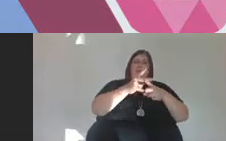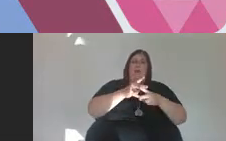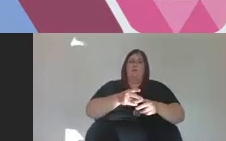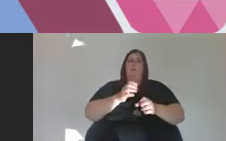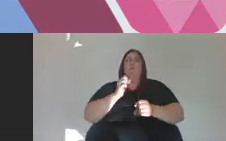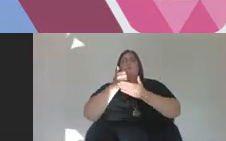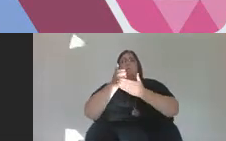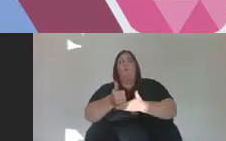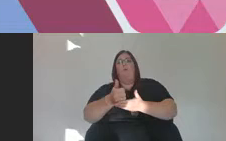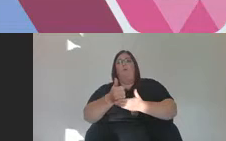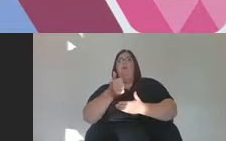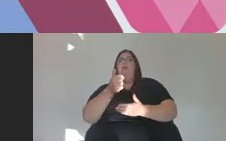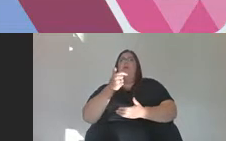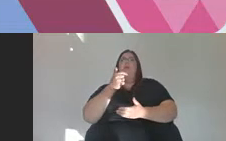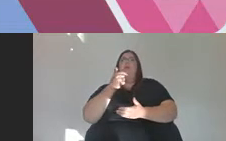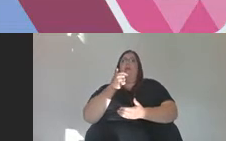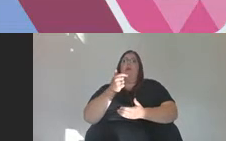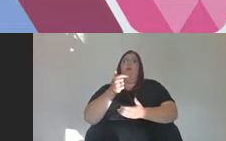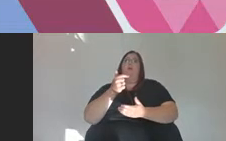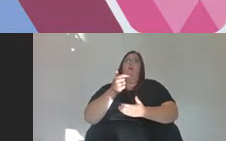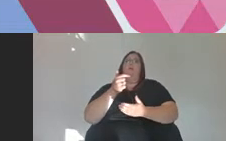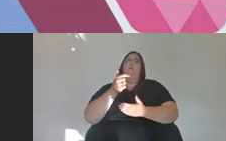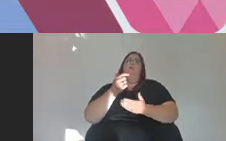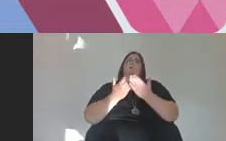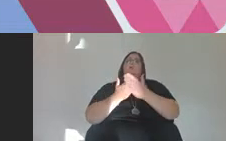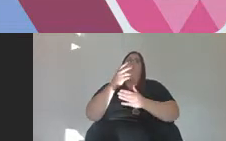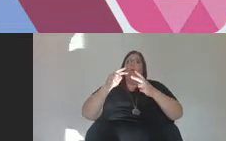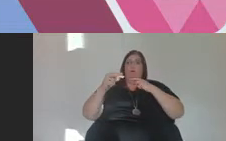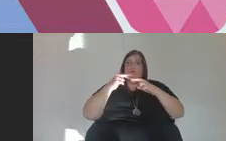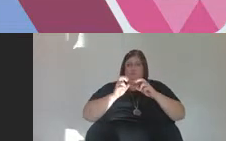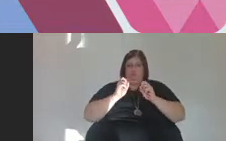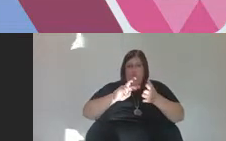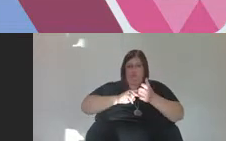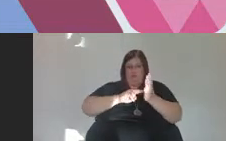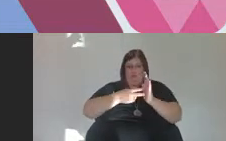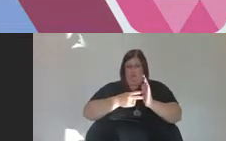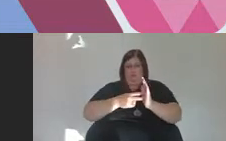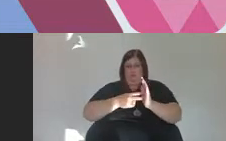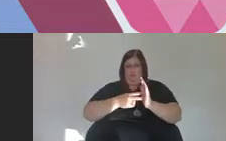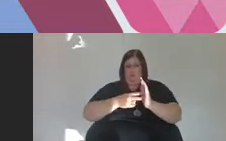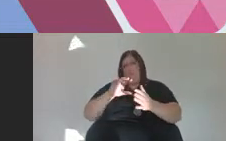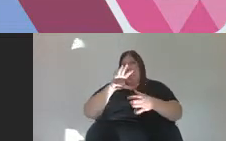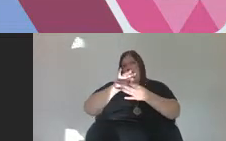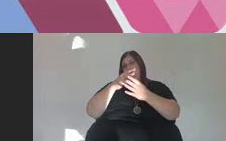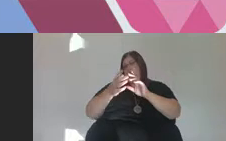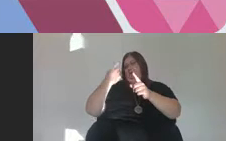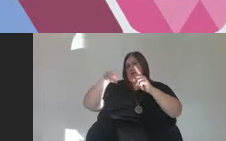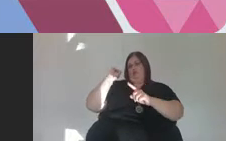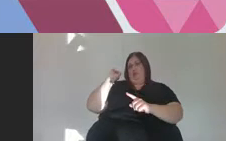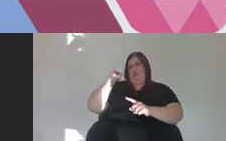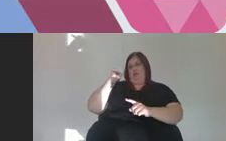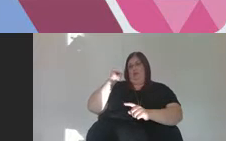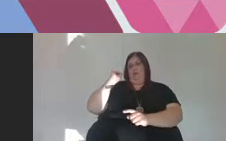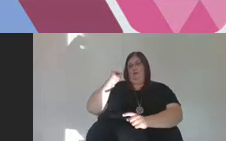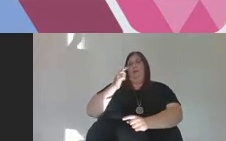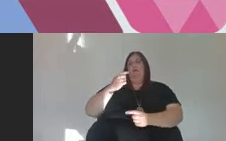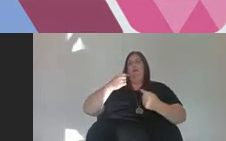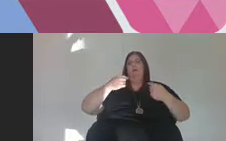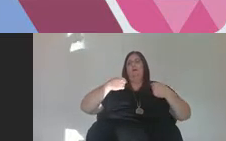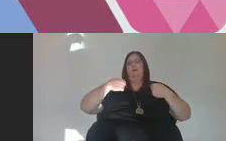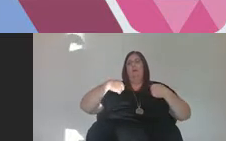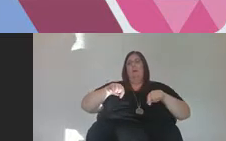delivery of the jointly agreed all-age autism strategy, which was signed off towards the back end of last year. We believe, therefore, that